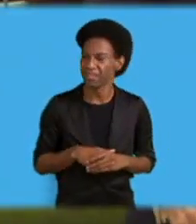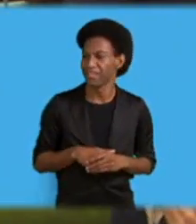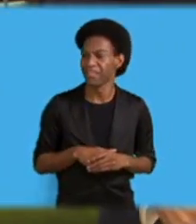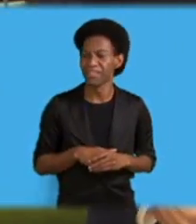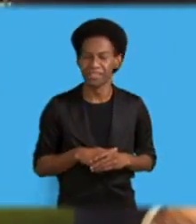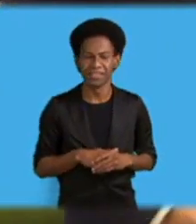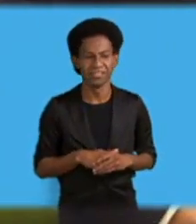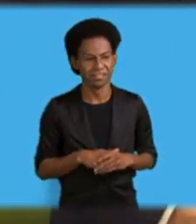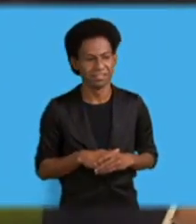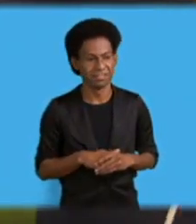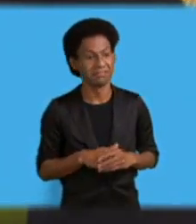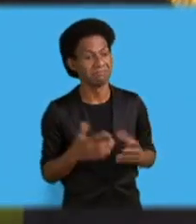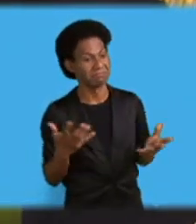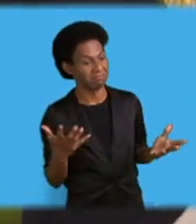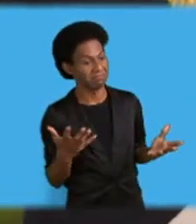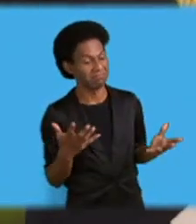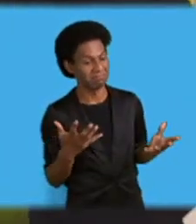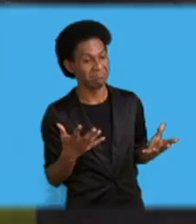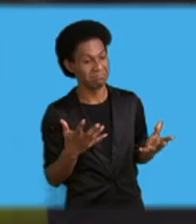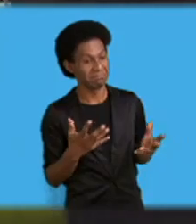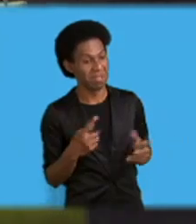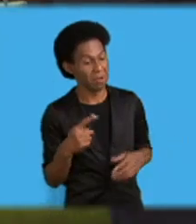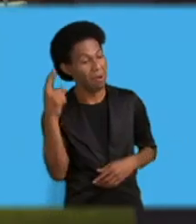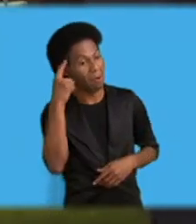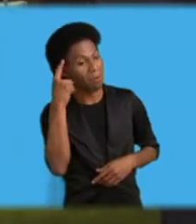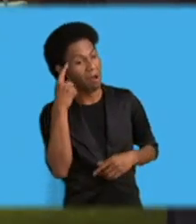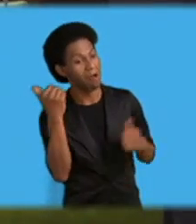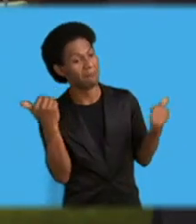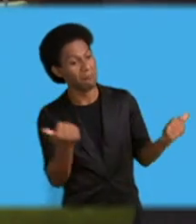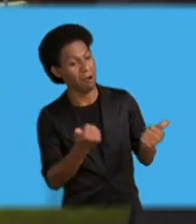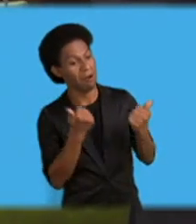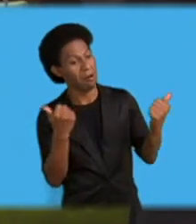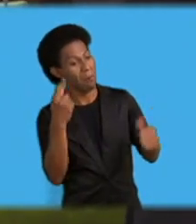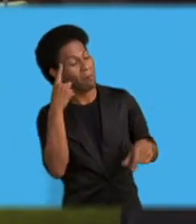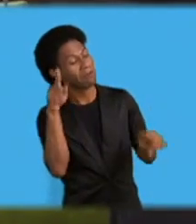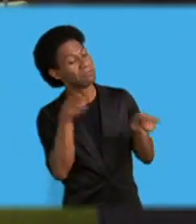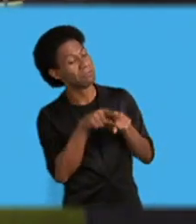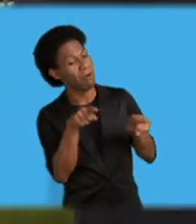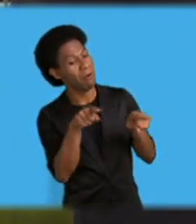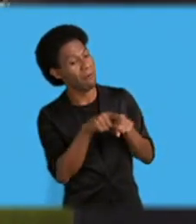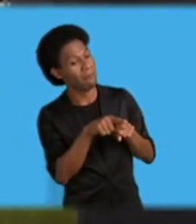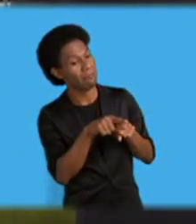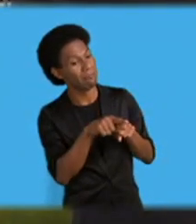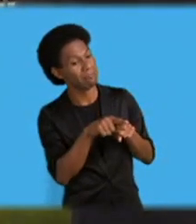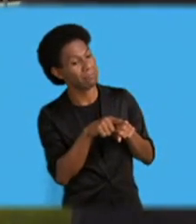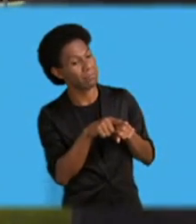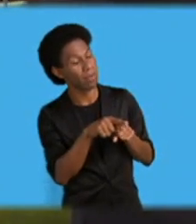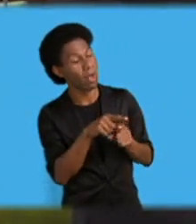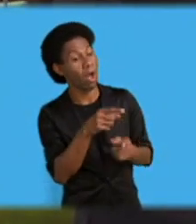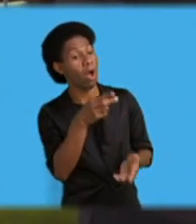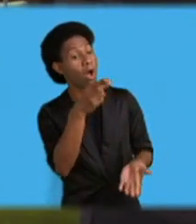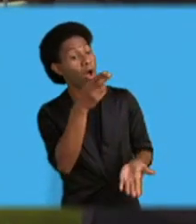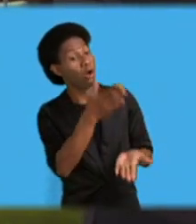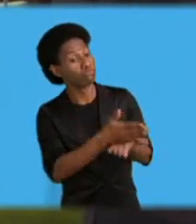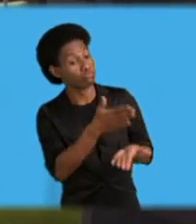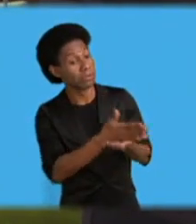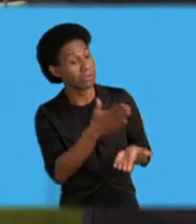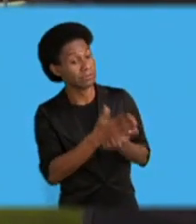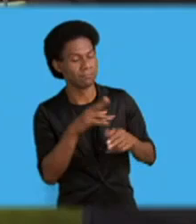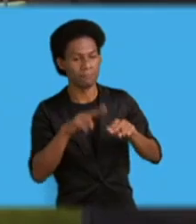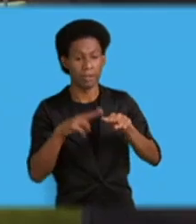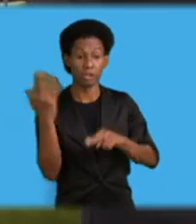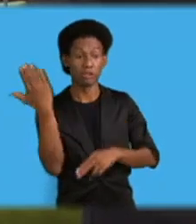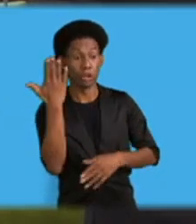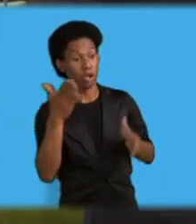Yes, I do think. Many people do think also. Madam Speaker, the reality is that Fiji Airways is